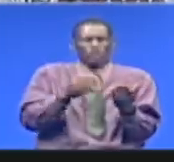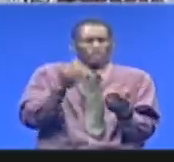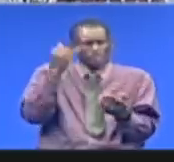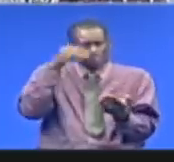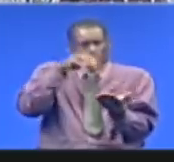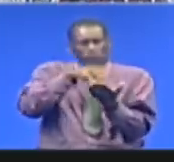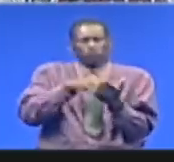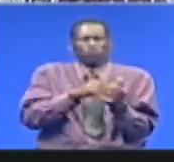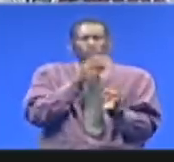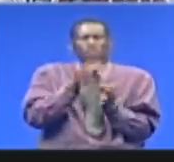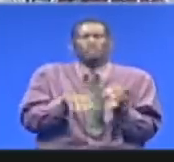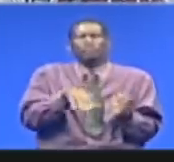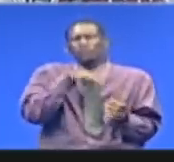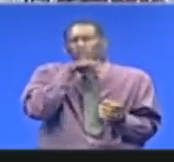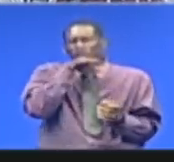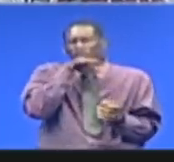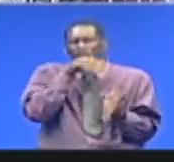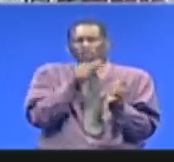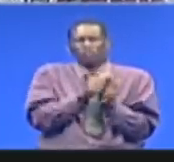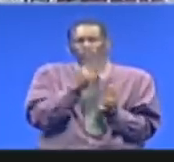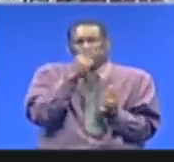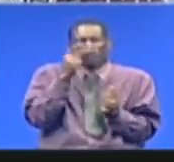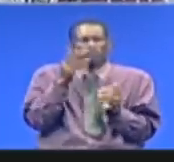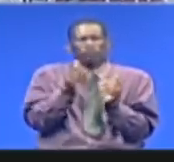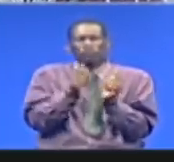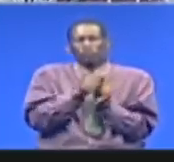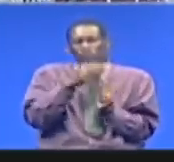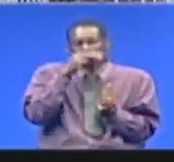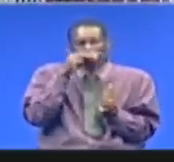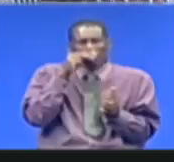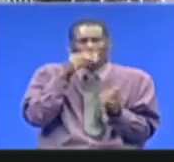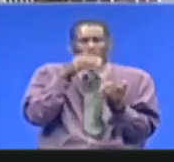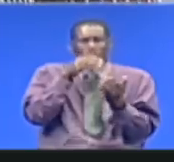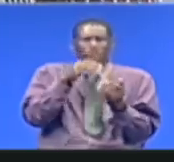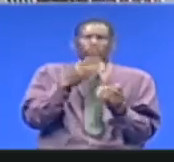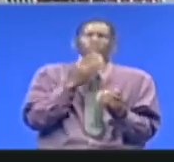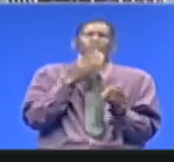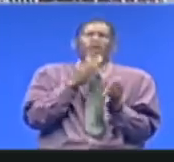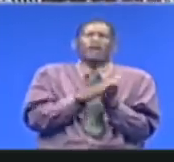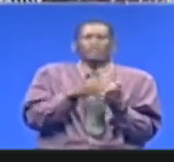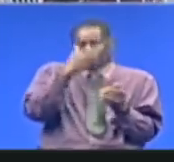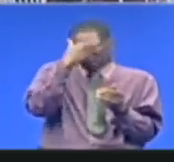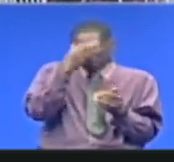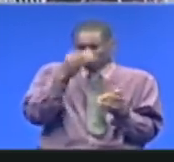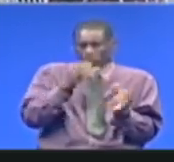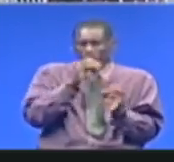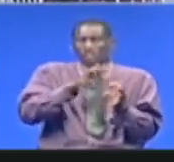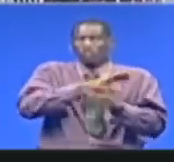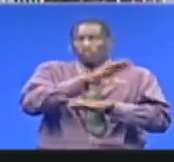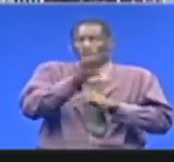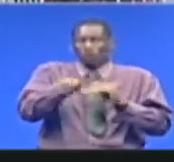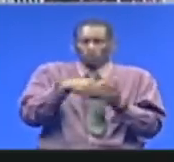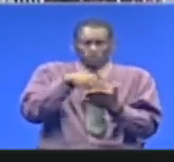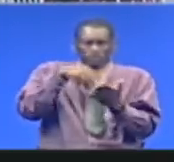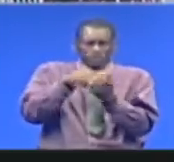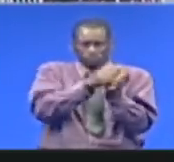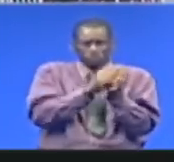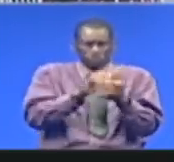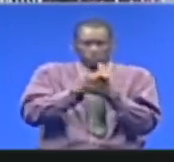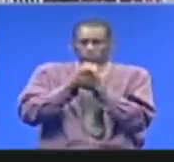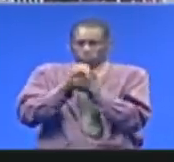Raila was there with Kalonzo, with Mudavadi, and Wetangula, all standing together, shaking hands with the